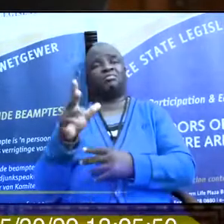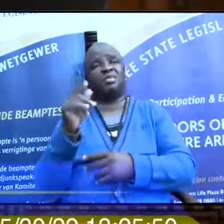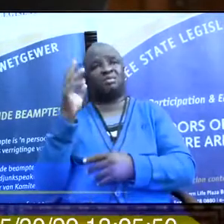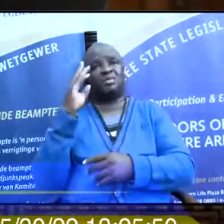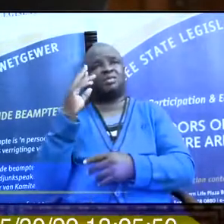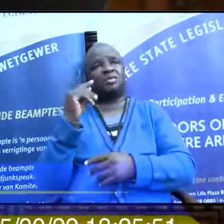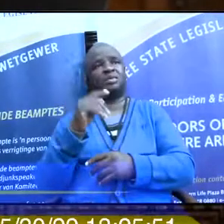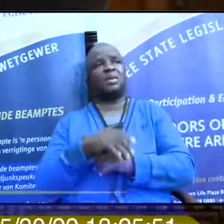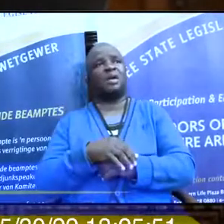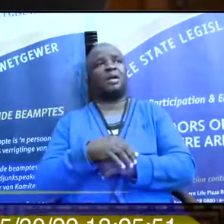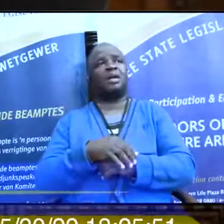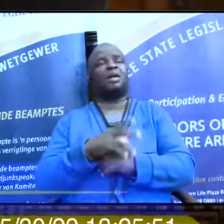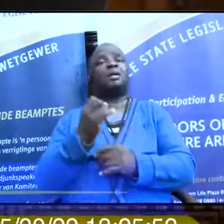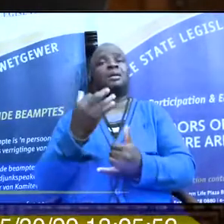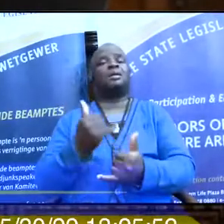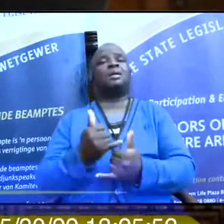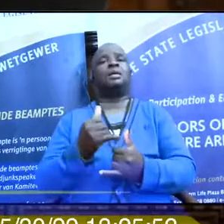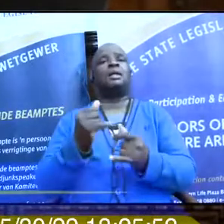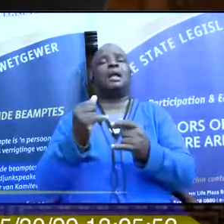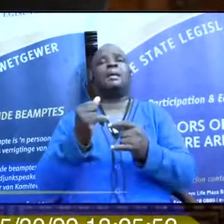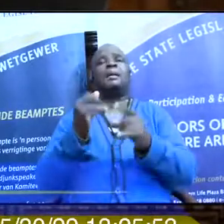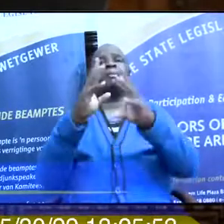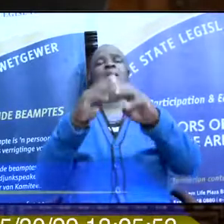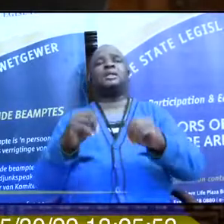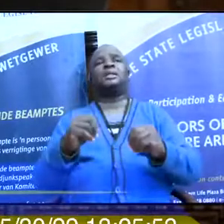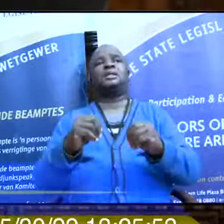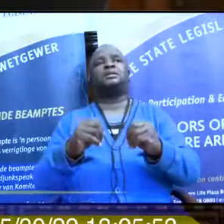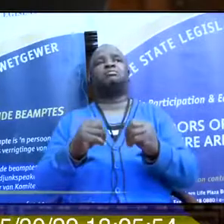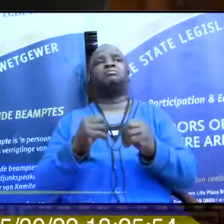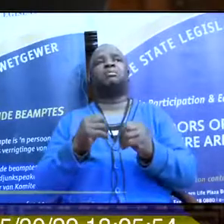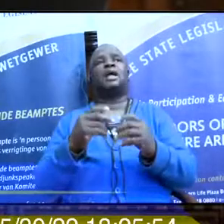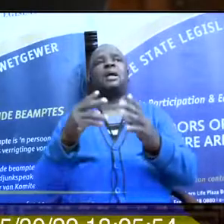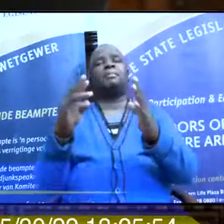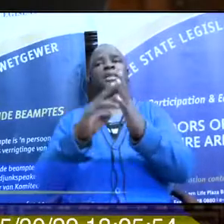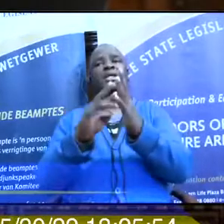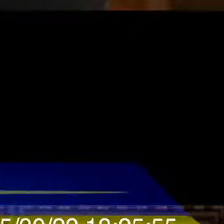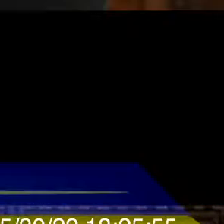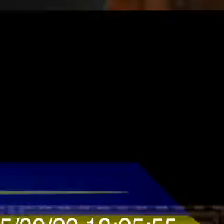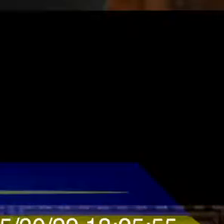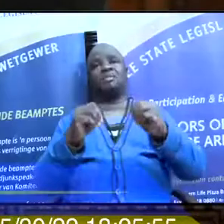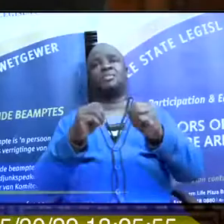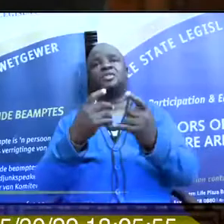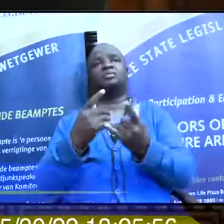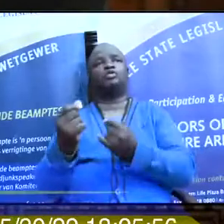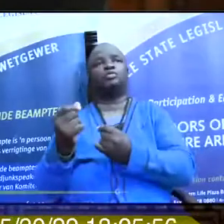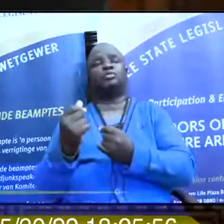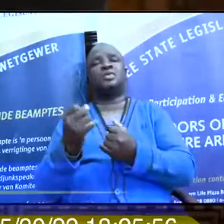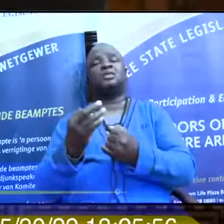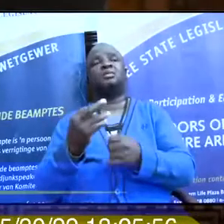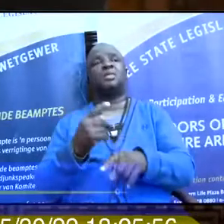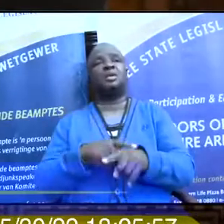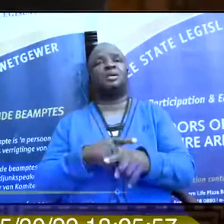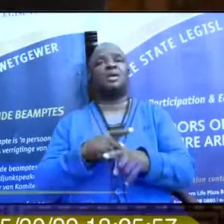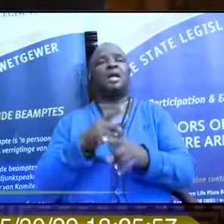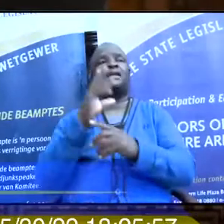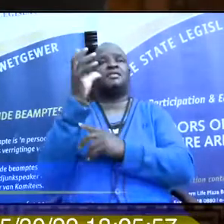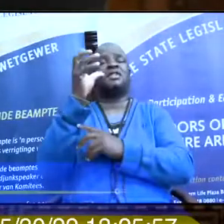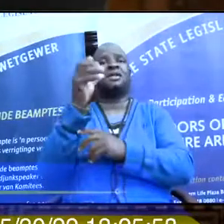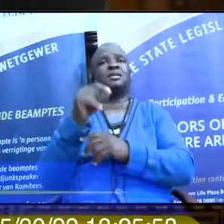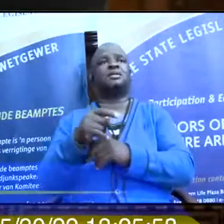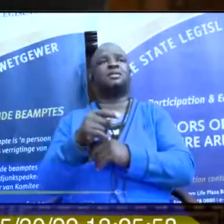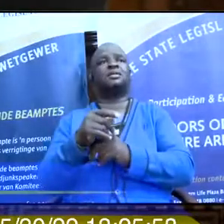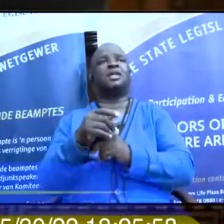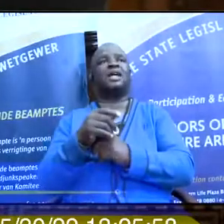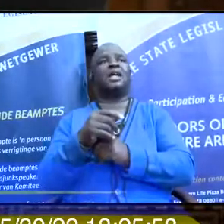we've got huge spending on medical camps when investment has to be done in lower grades free state is is a metric